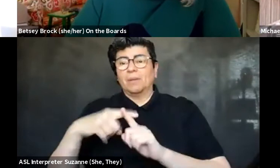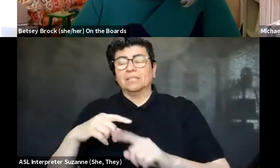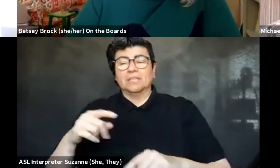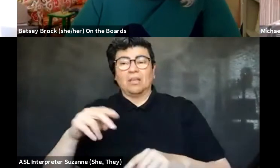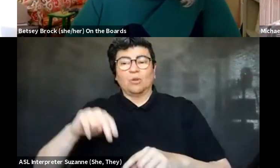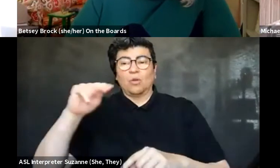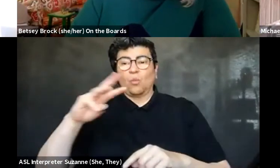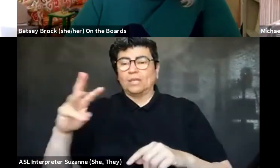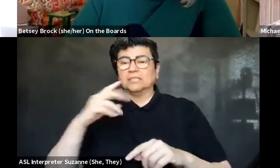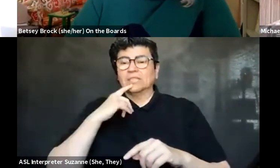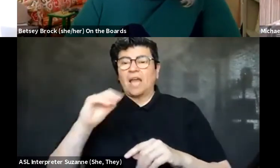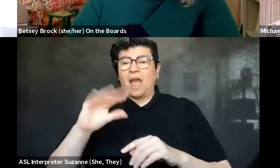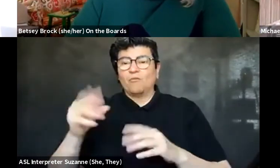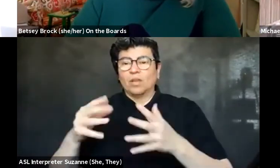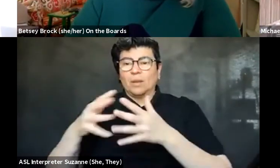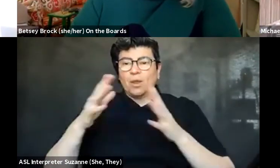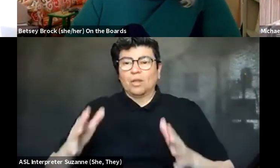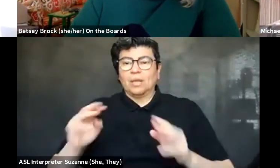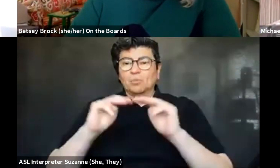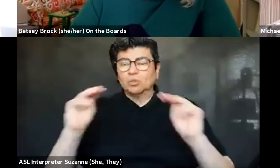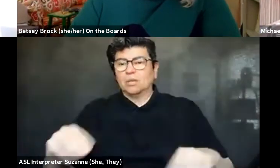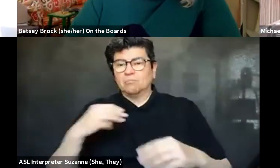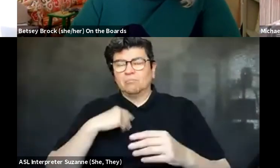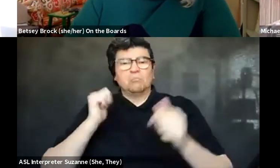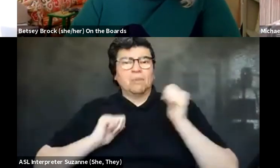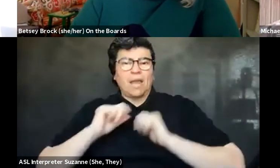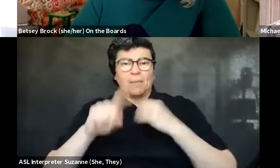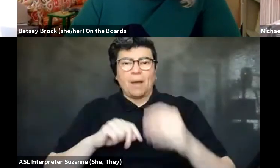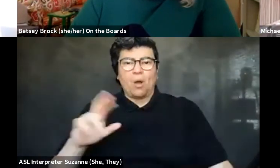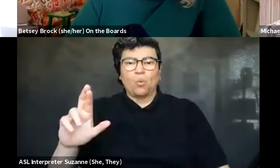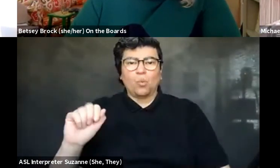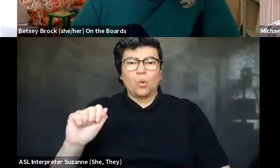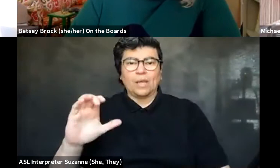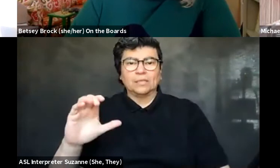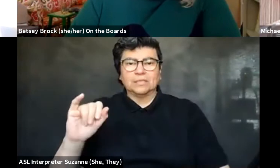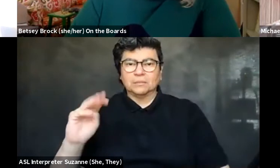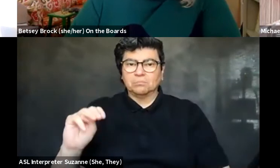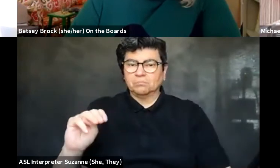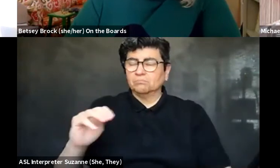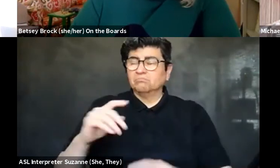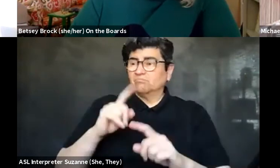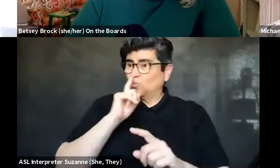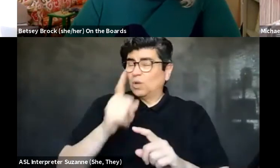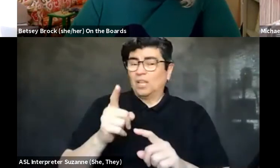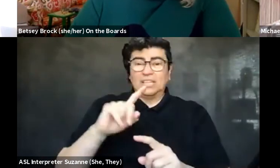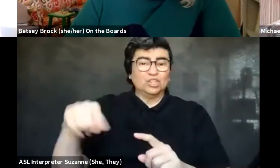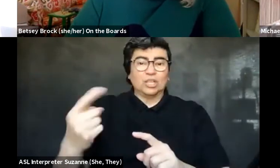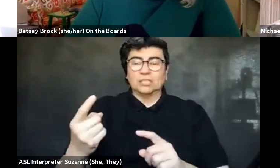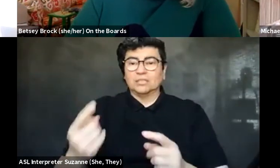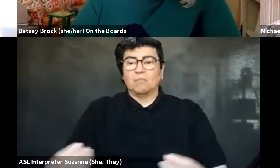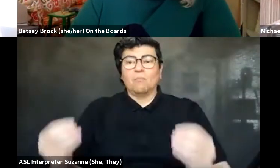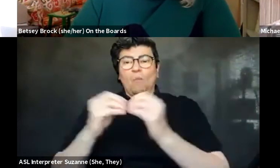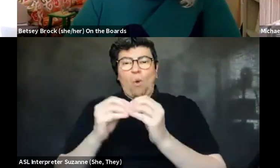with us on all the education material for a kids play about racism. So really, I think just even more